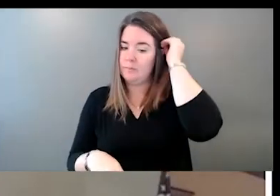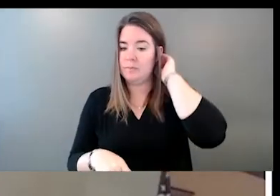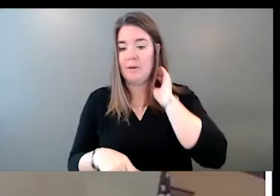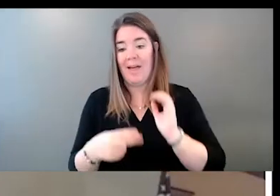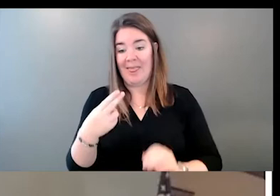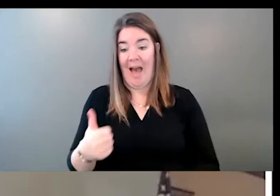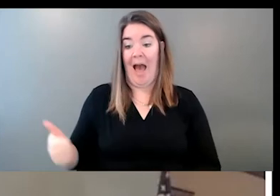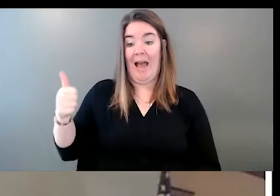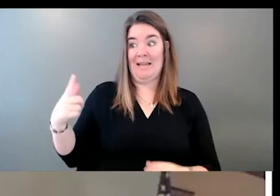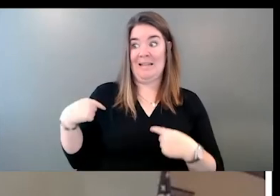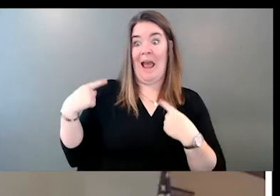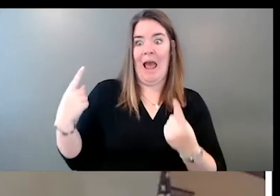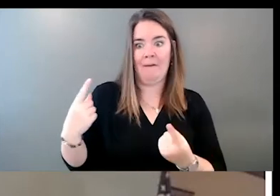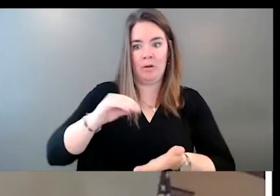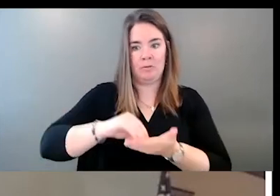reported.